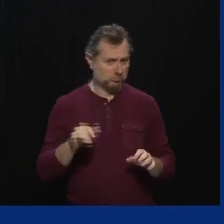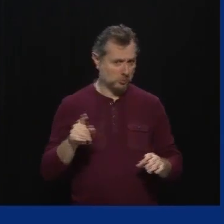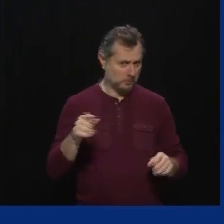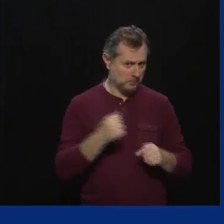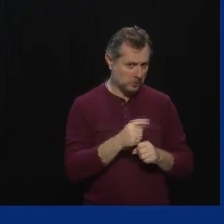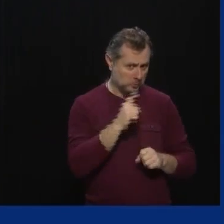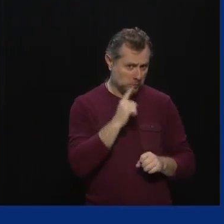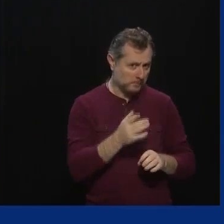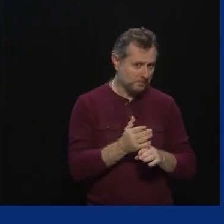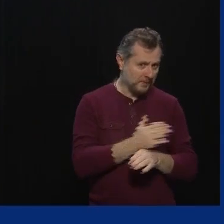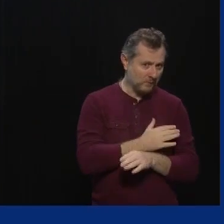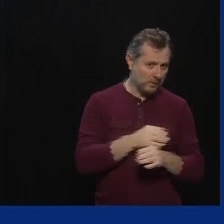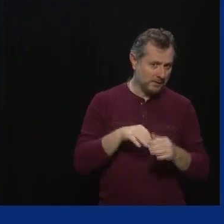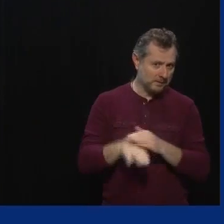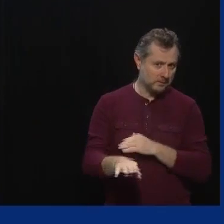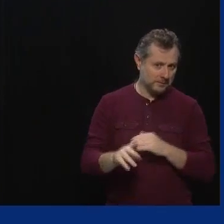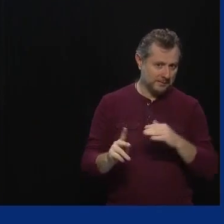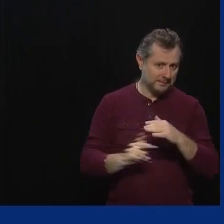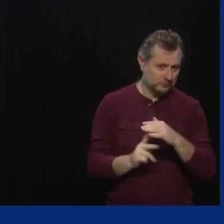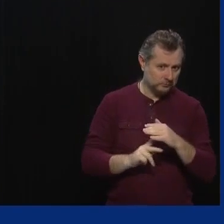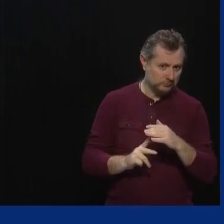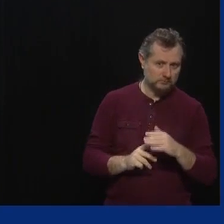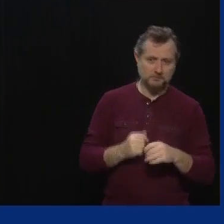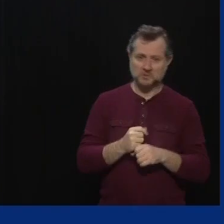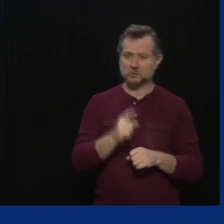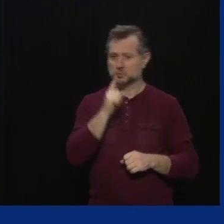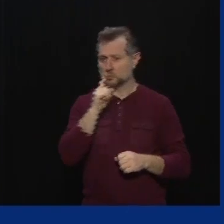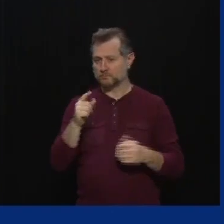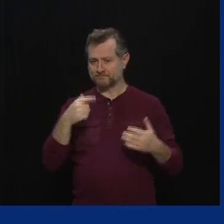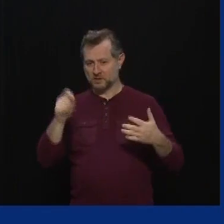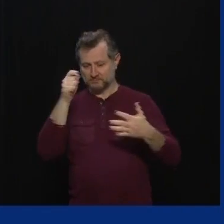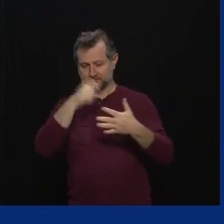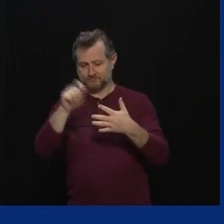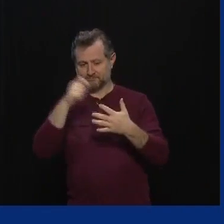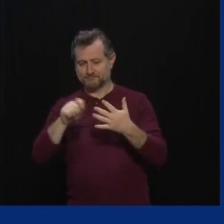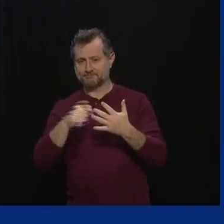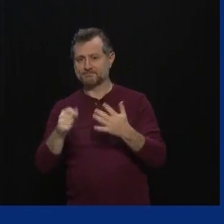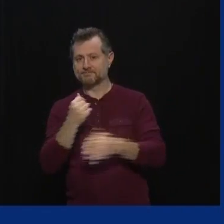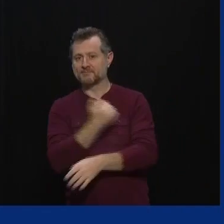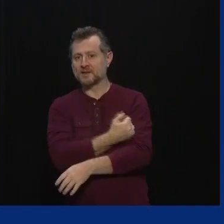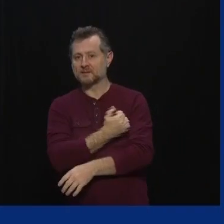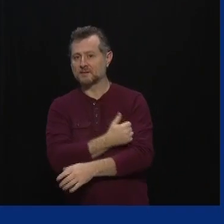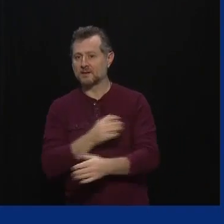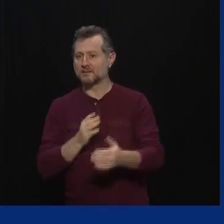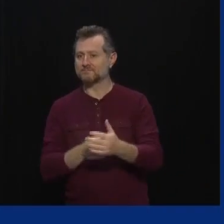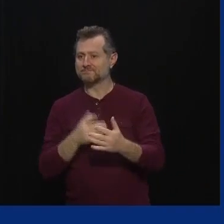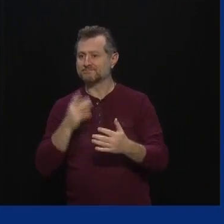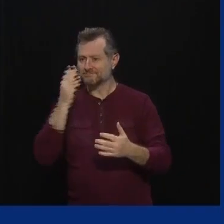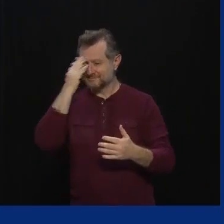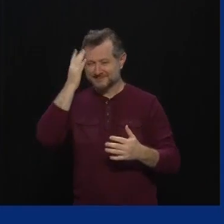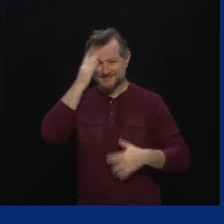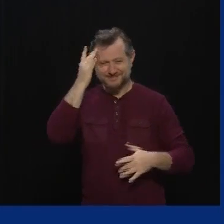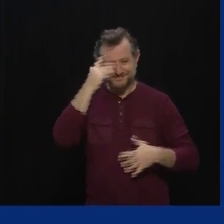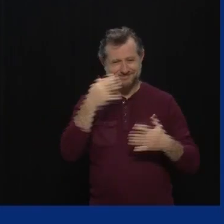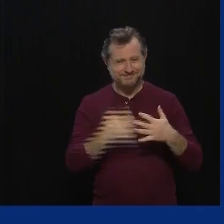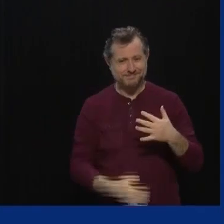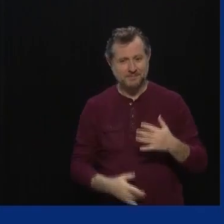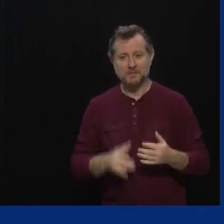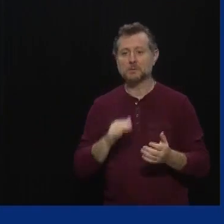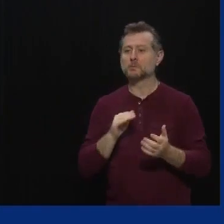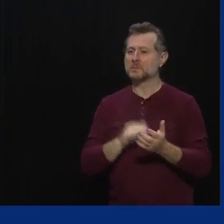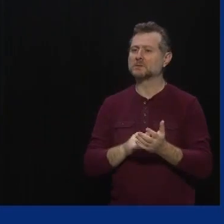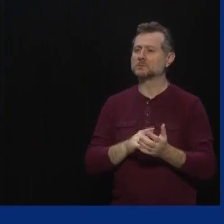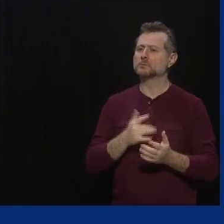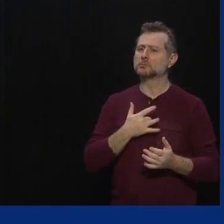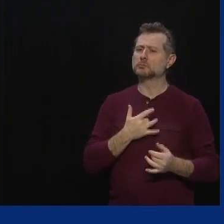entered kindergarten, that they made sure that they were vaccinated against any disease that could harm them. And I believe that there'll be a strong sentiment of people doing